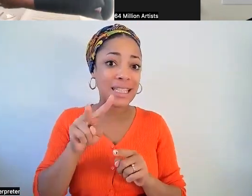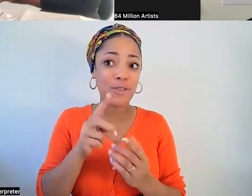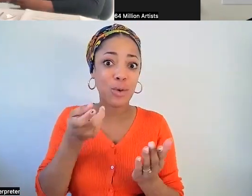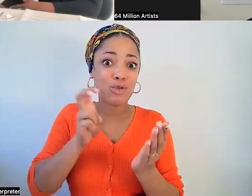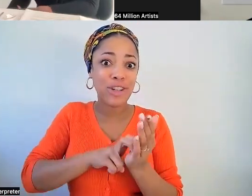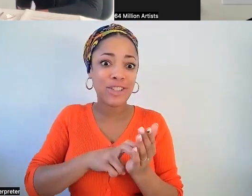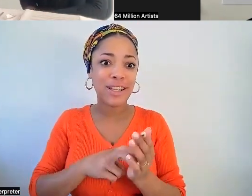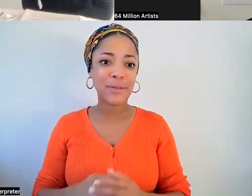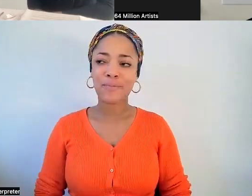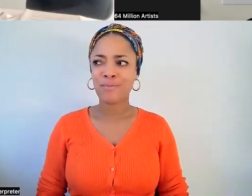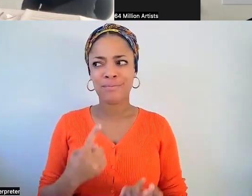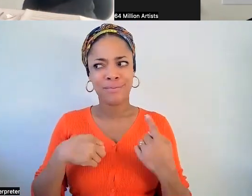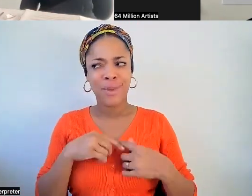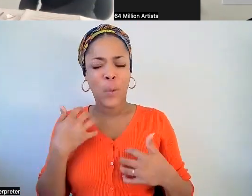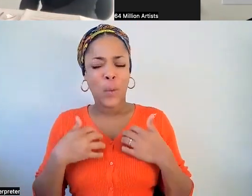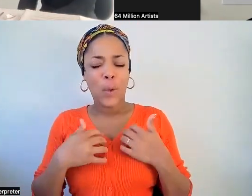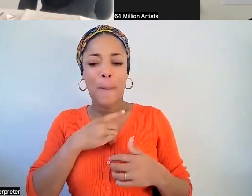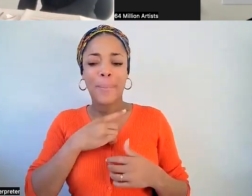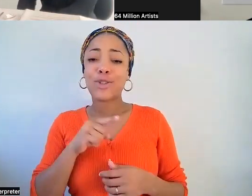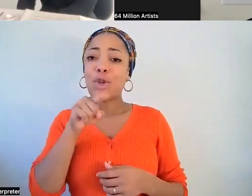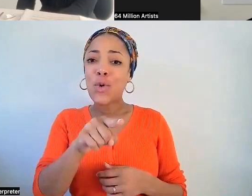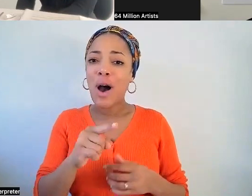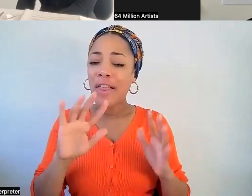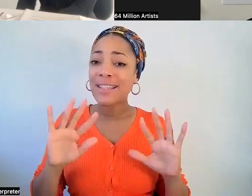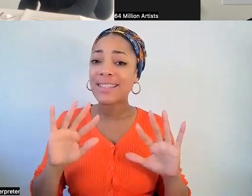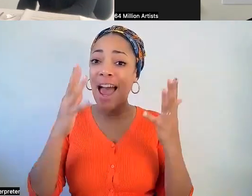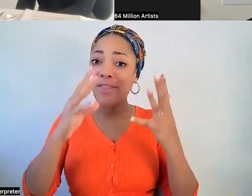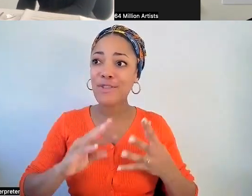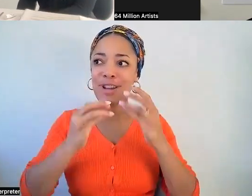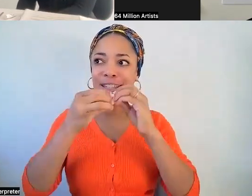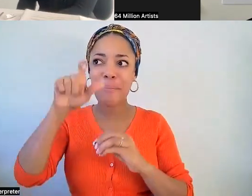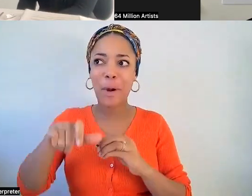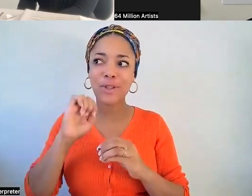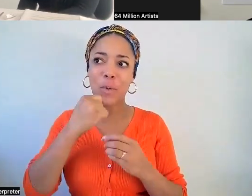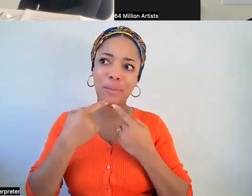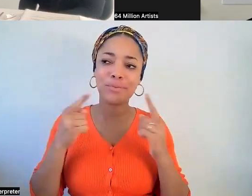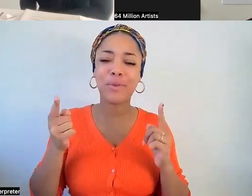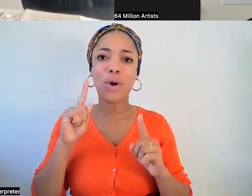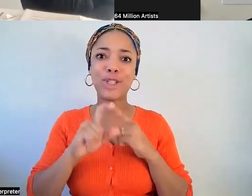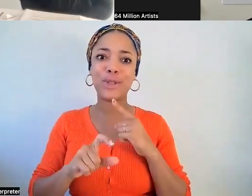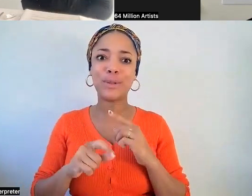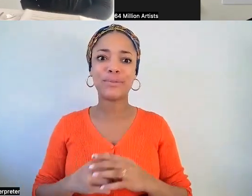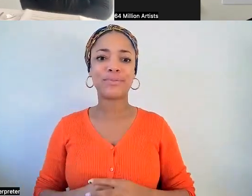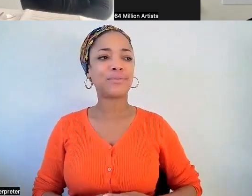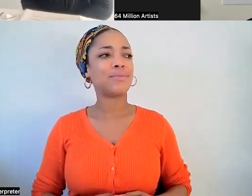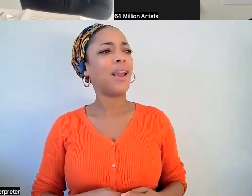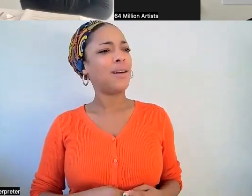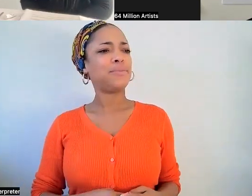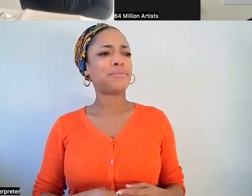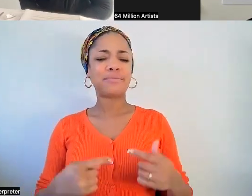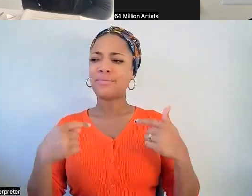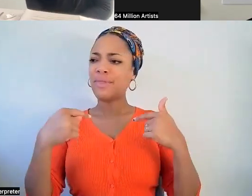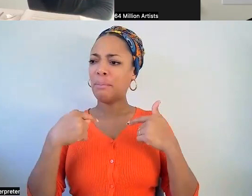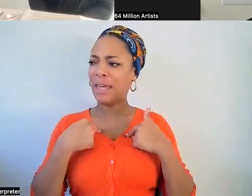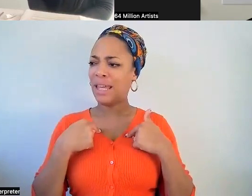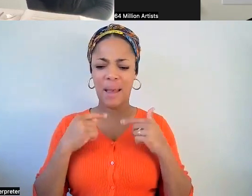we're really excited because we have you as our 10th creative prompt. Lovely. Yeah. Well, thank you. I'm going to be a 10th creative prompt. Don't think I've ever been called